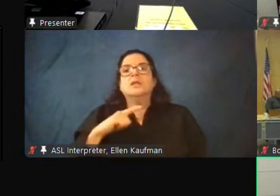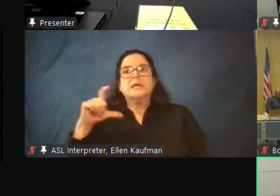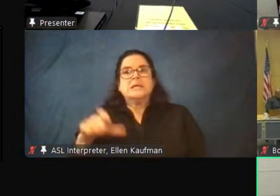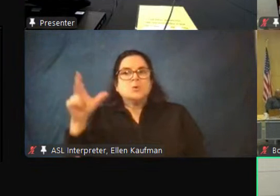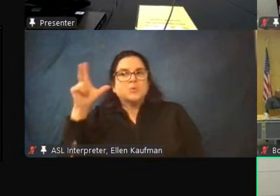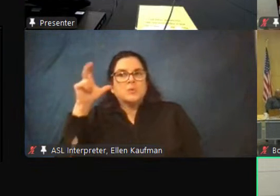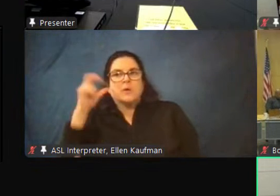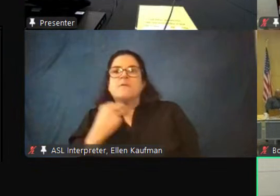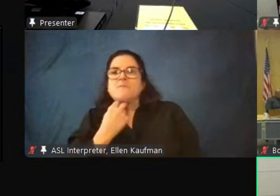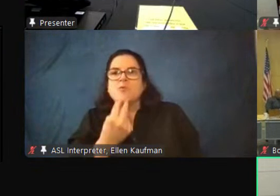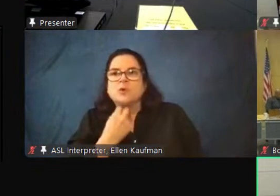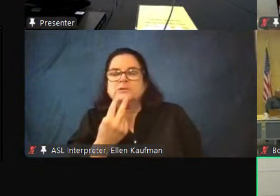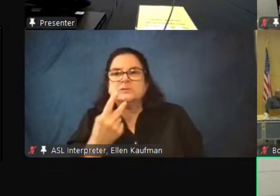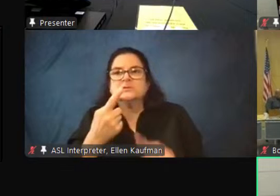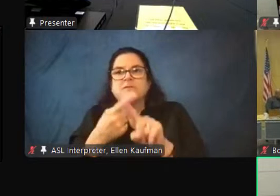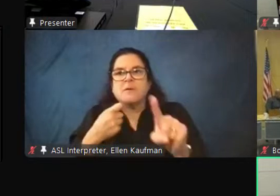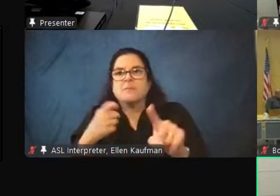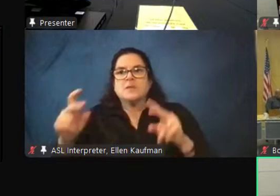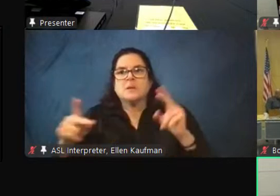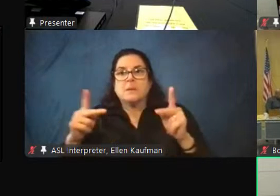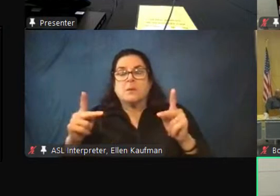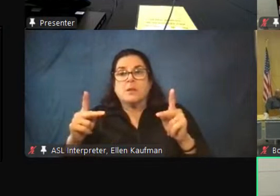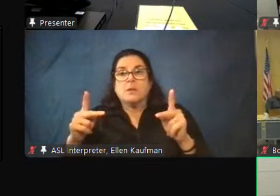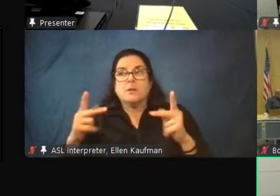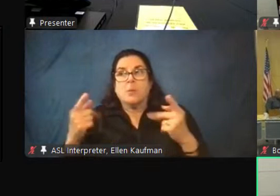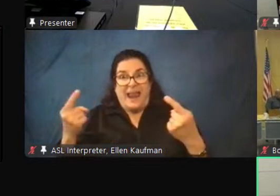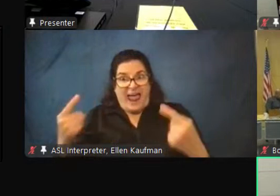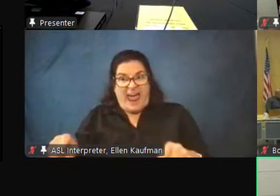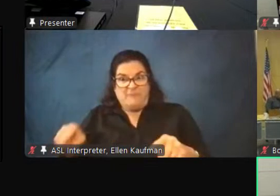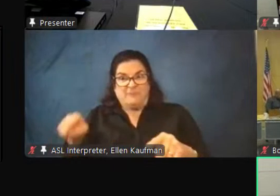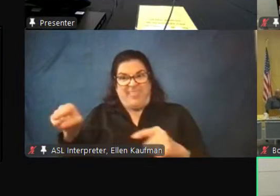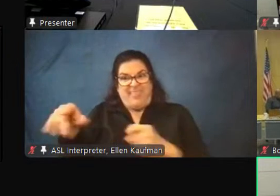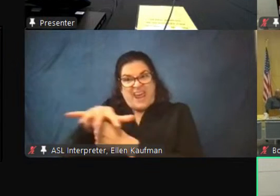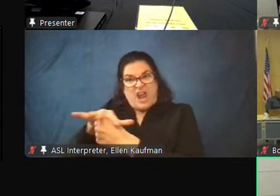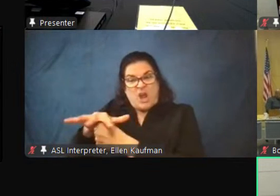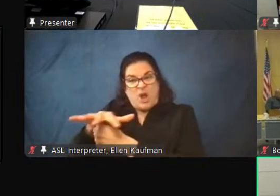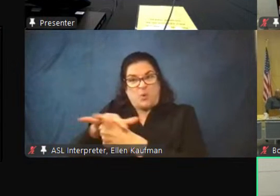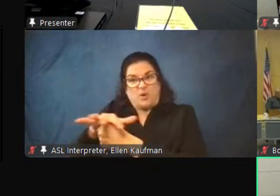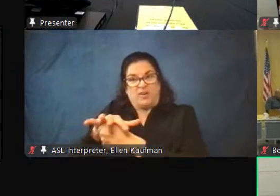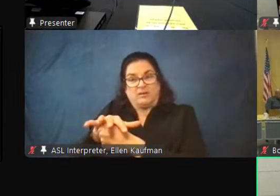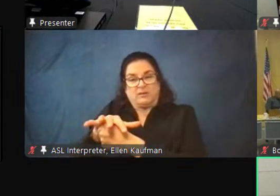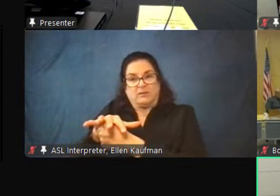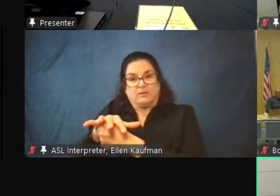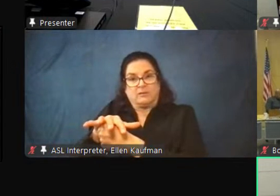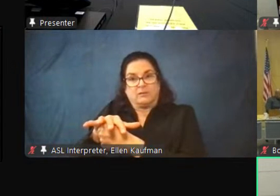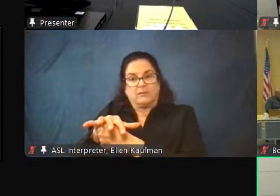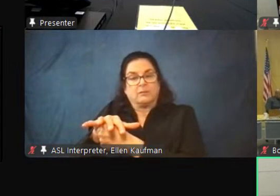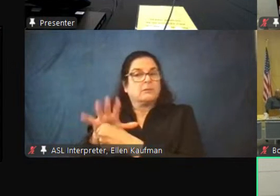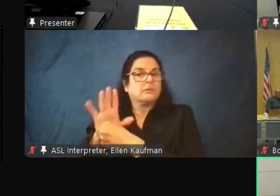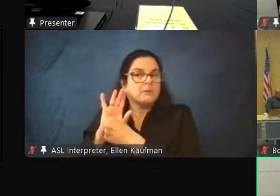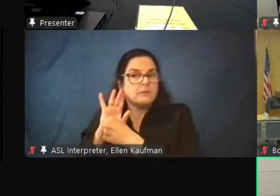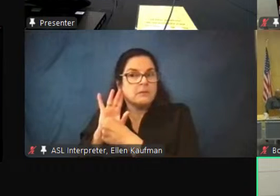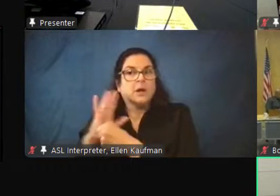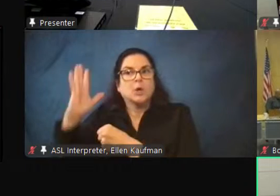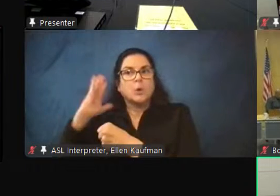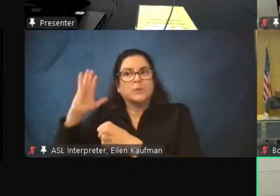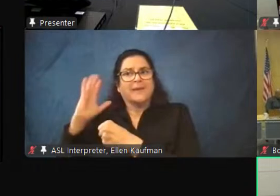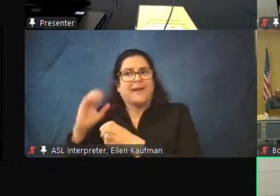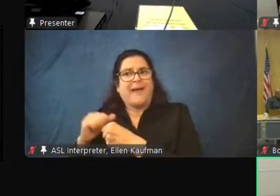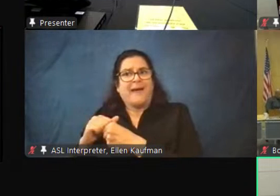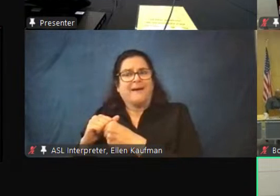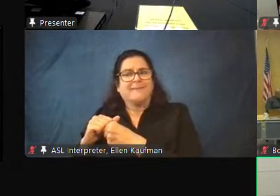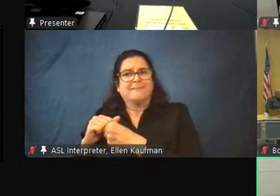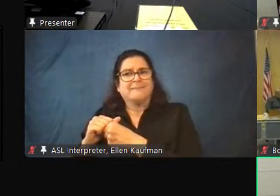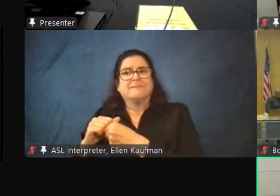who know the best what happened to their neighborhoods are the community-based organizations that used to have a vibrant, walkable community served